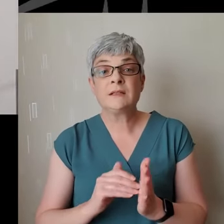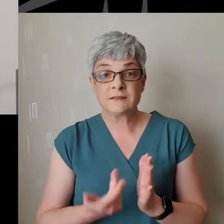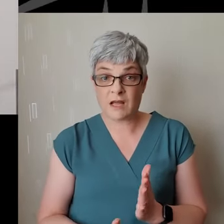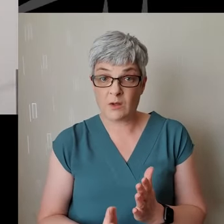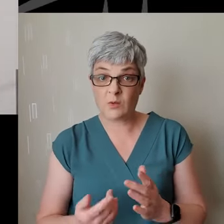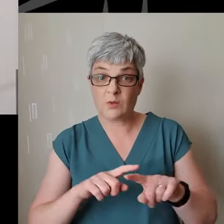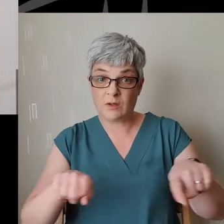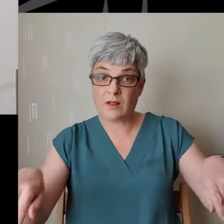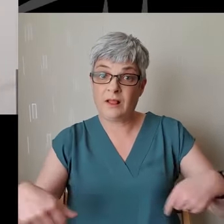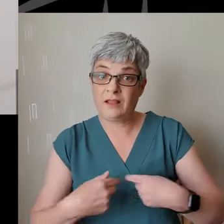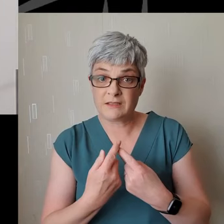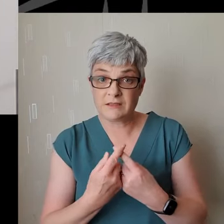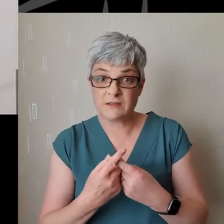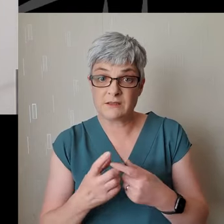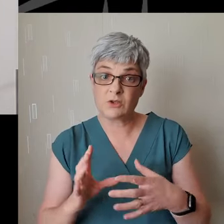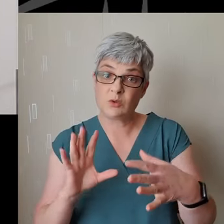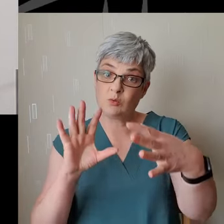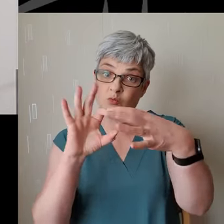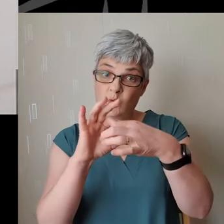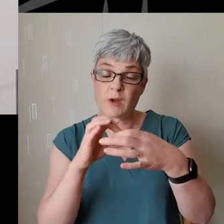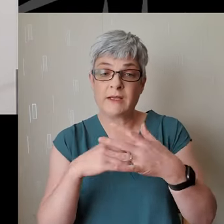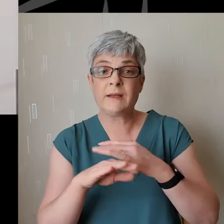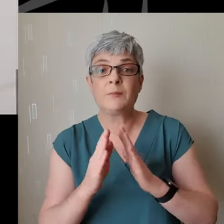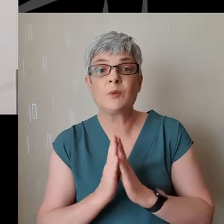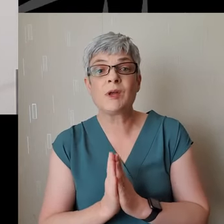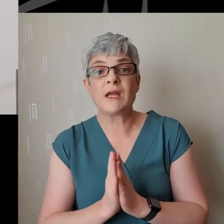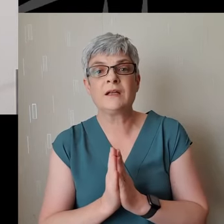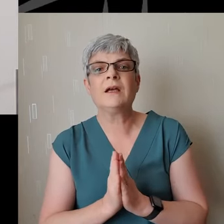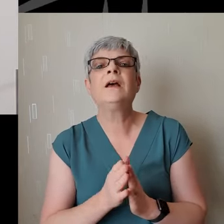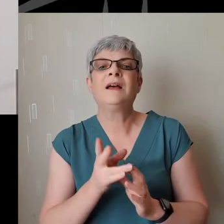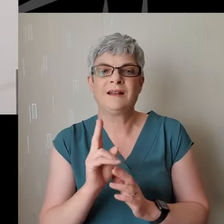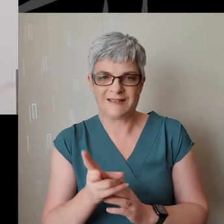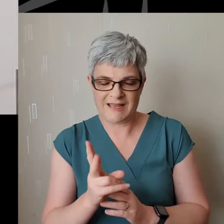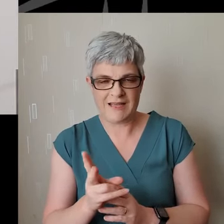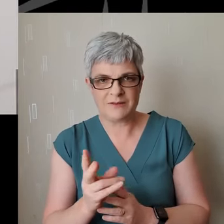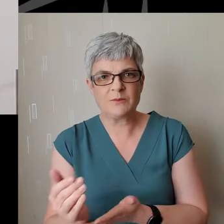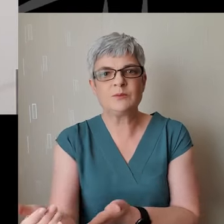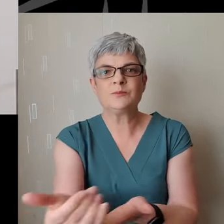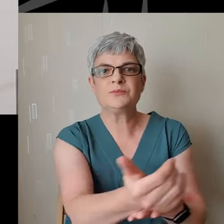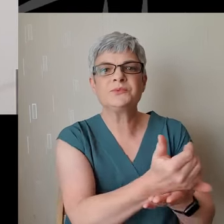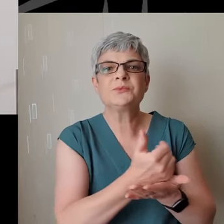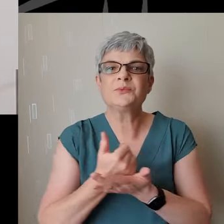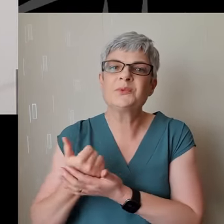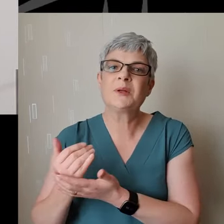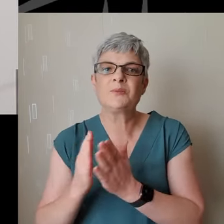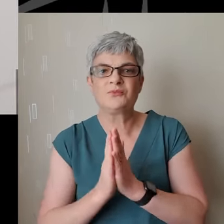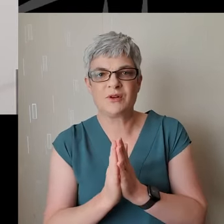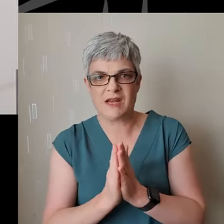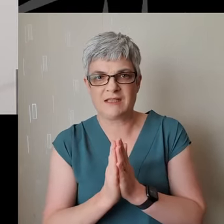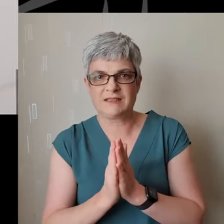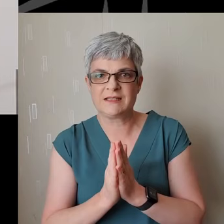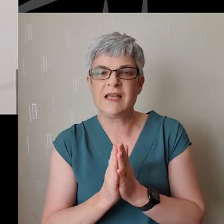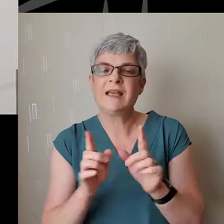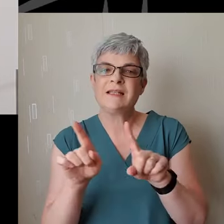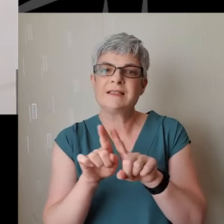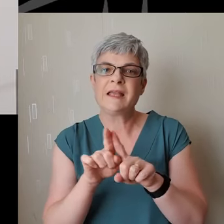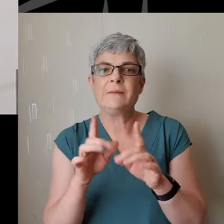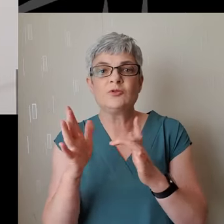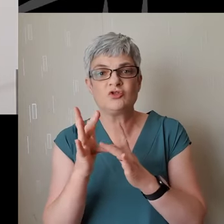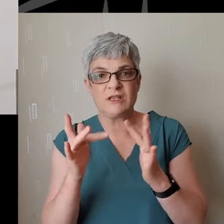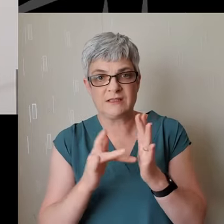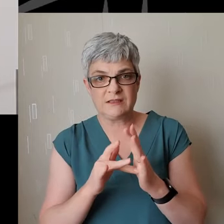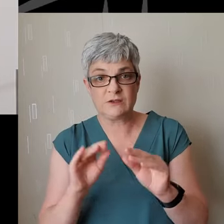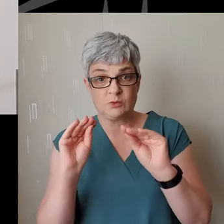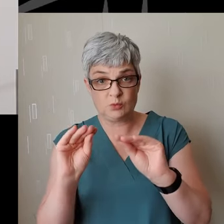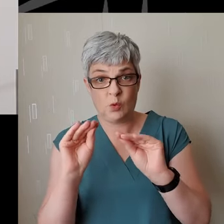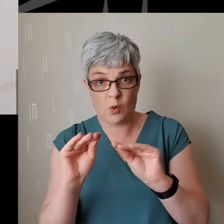Let us join together in prayer, and again we'll gather up our prayers in the words of the prayer that Jesus taught his disciples. The words